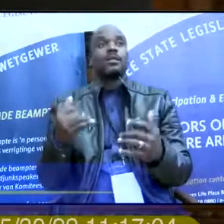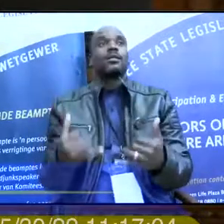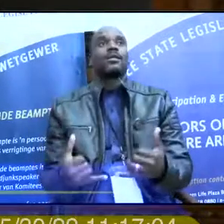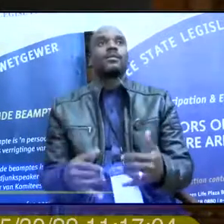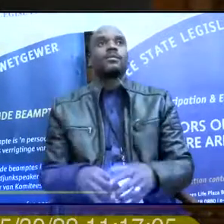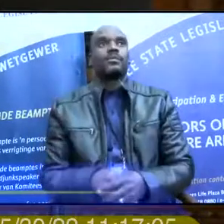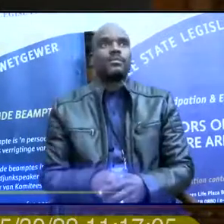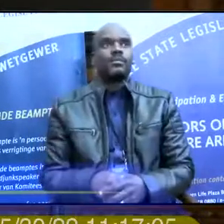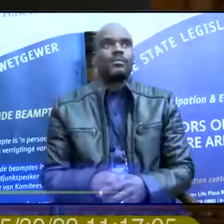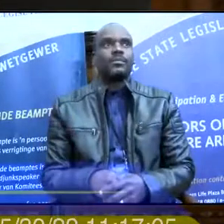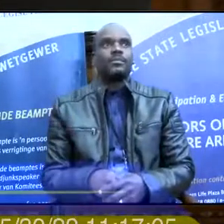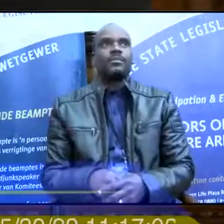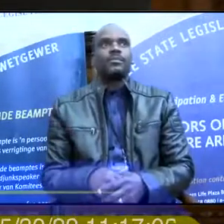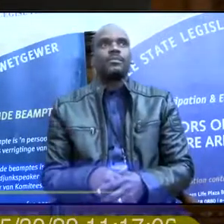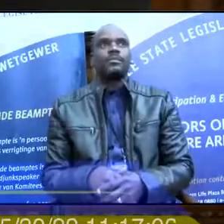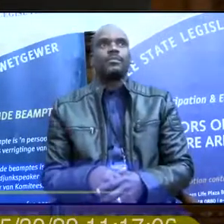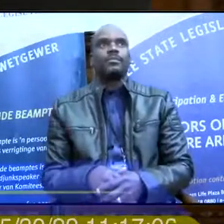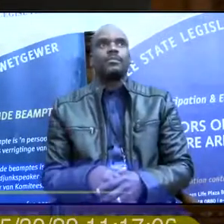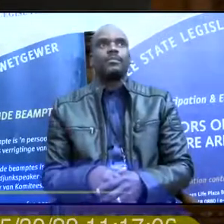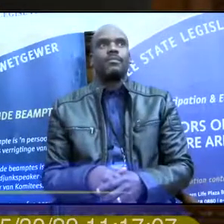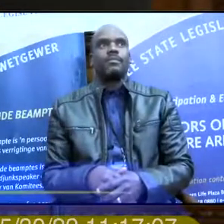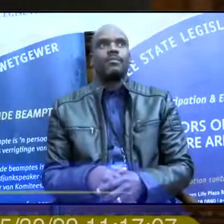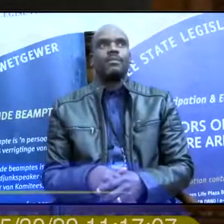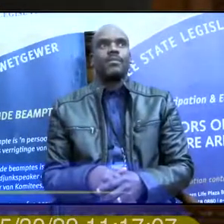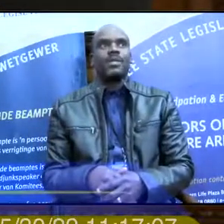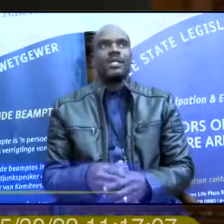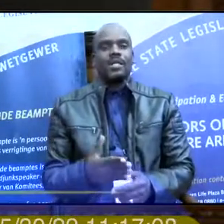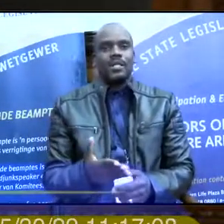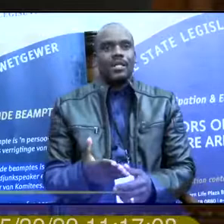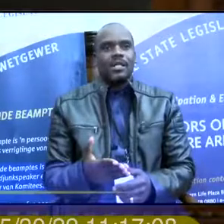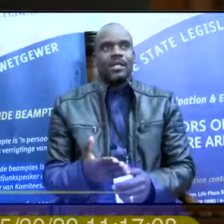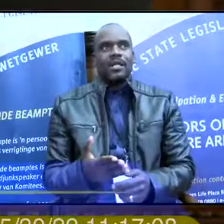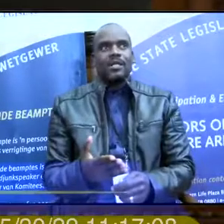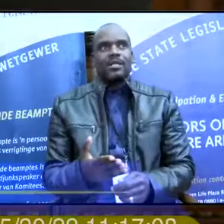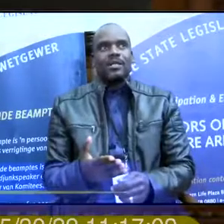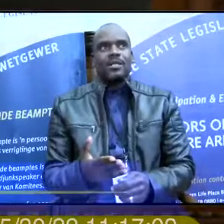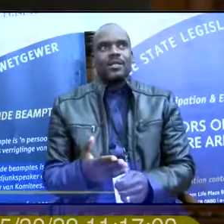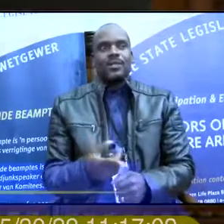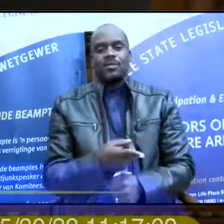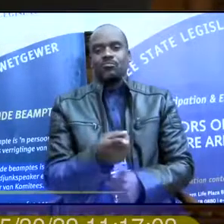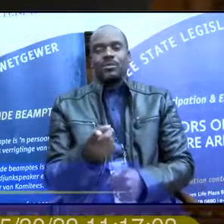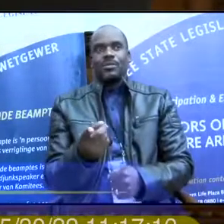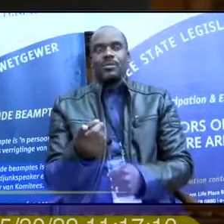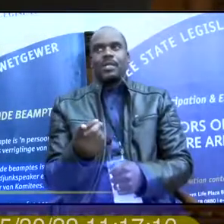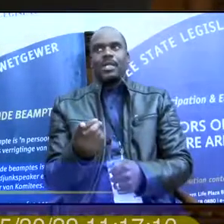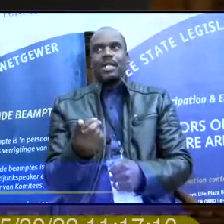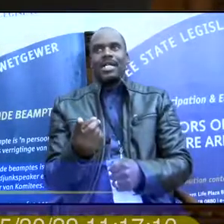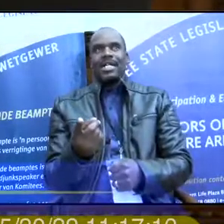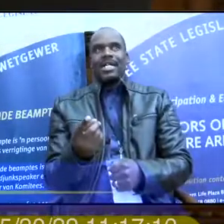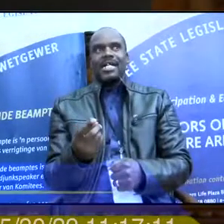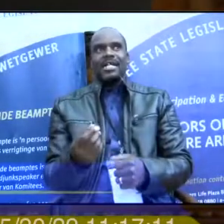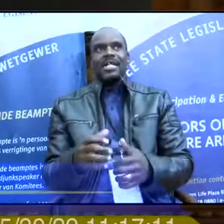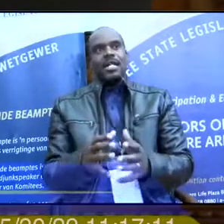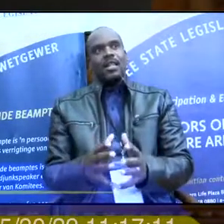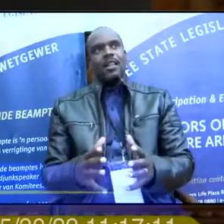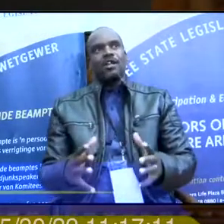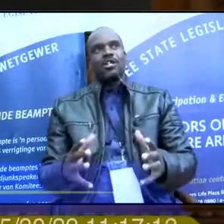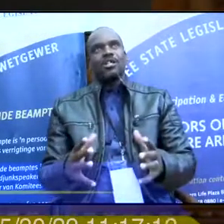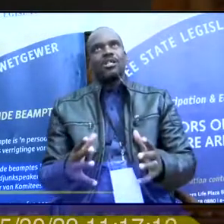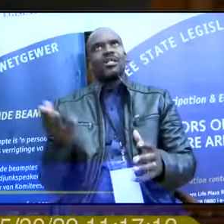specifically from the the audience that we're speaking to today largely when we talk